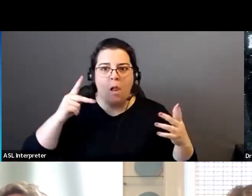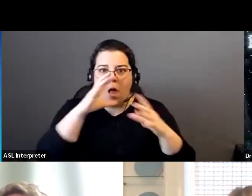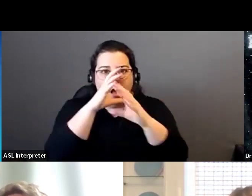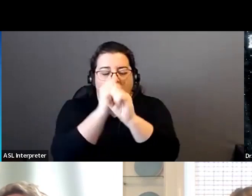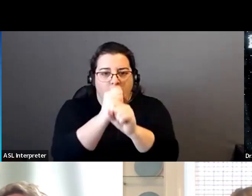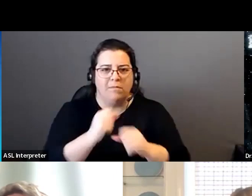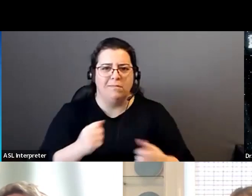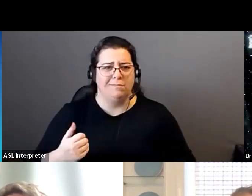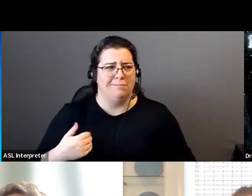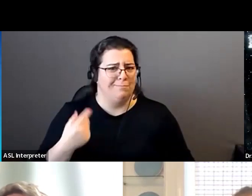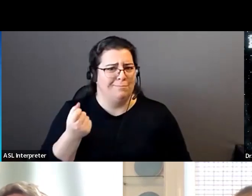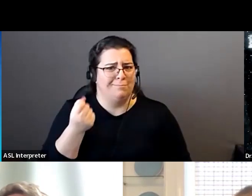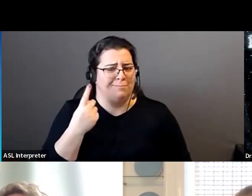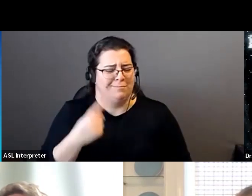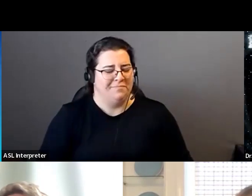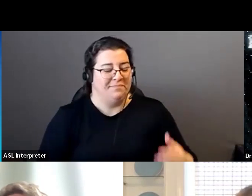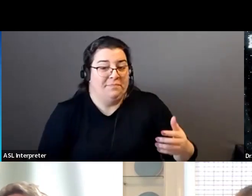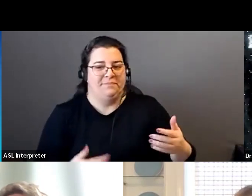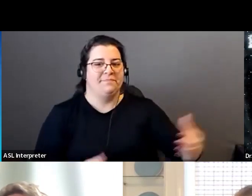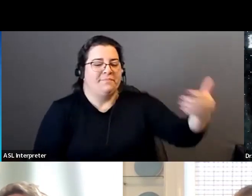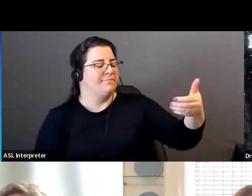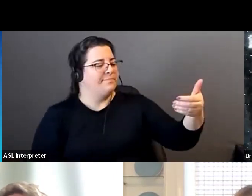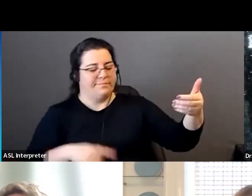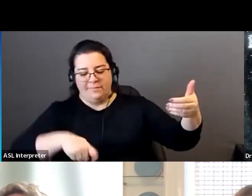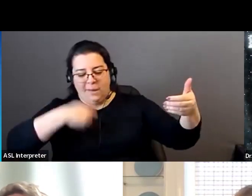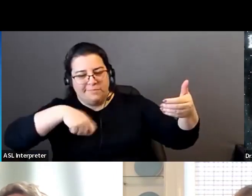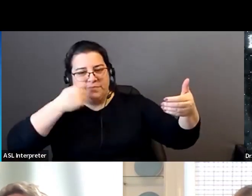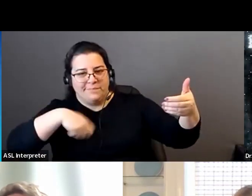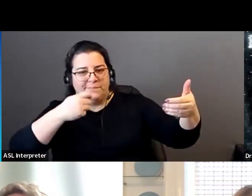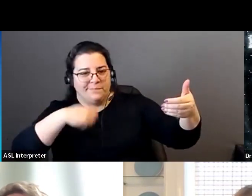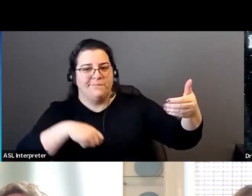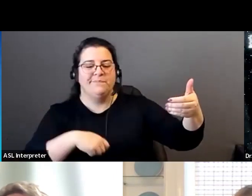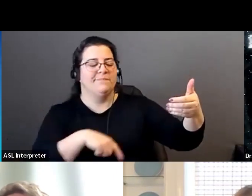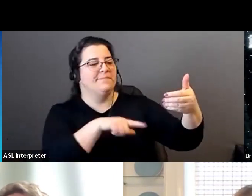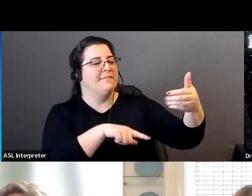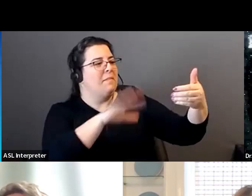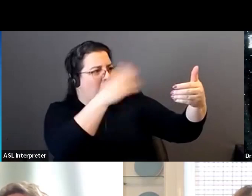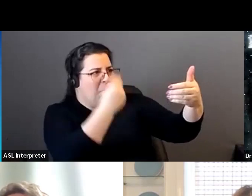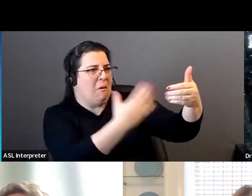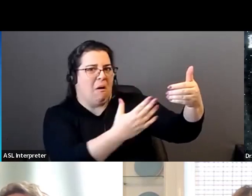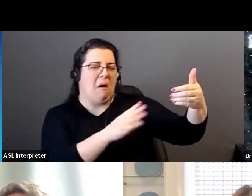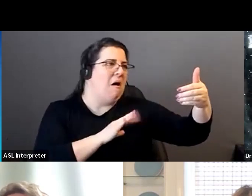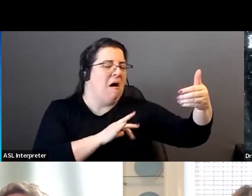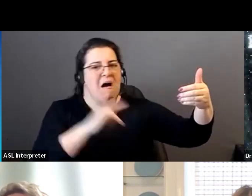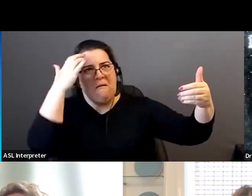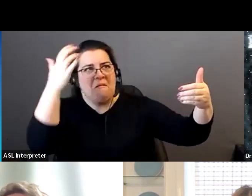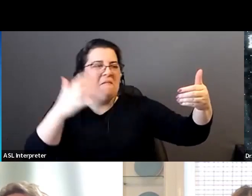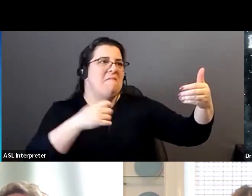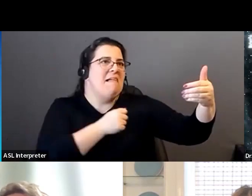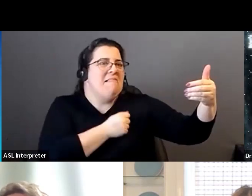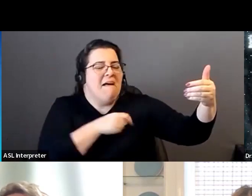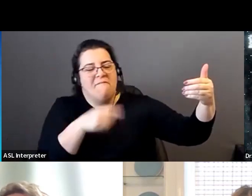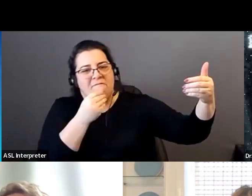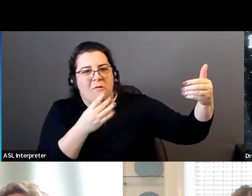But I was at this restaurant in Toronto and I was eating their rum cheese. So I went live and I was saying, oh, how much I love my rum cheese, etc. There